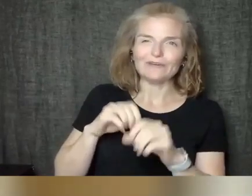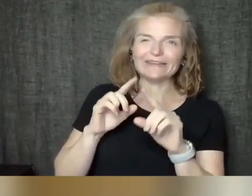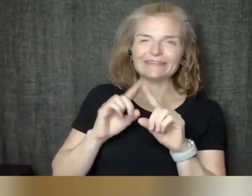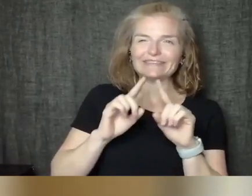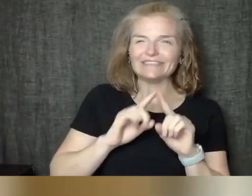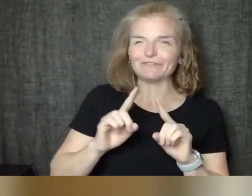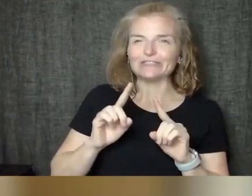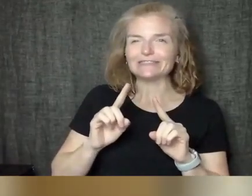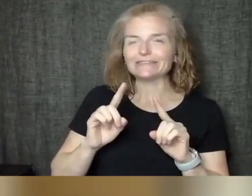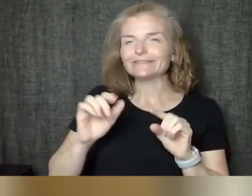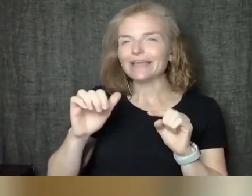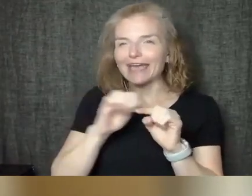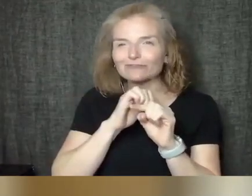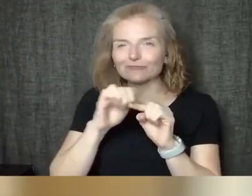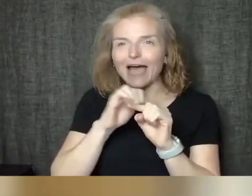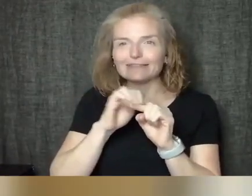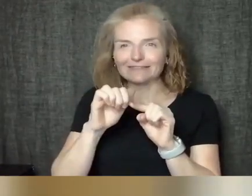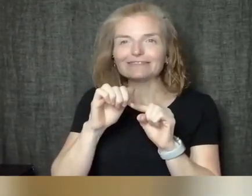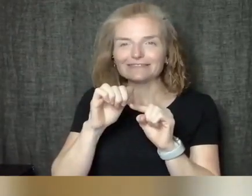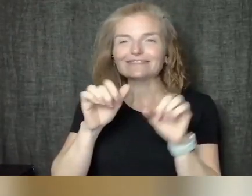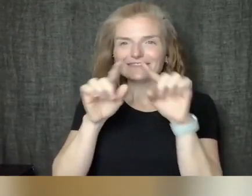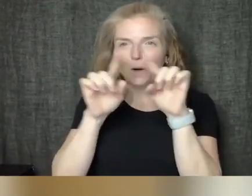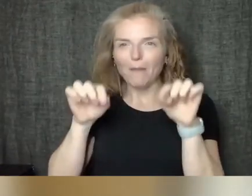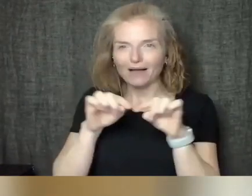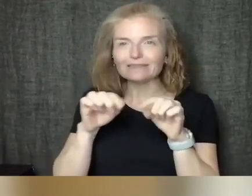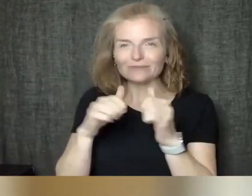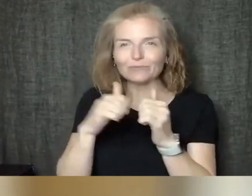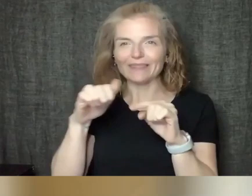like exercise boxes where there are